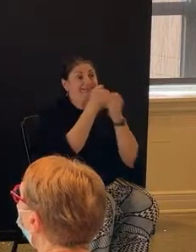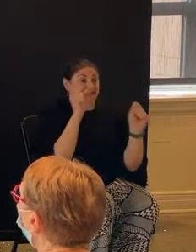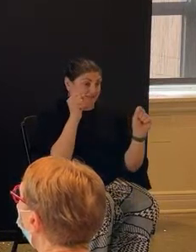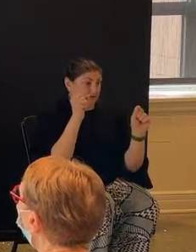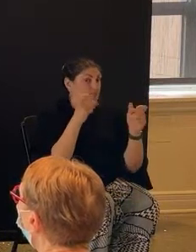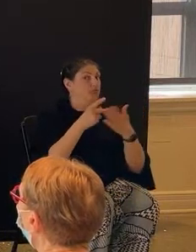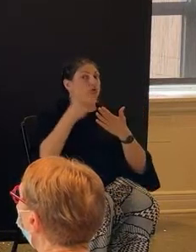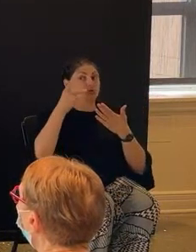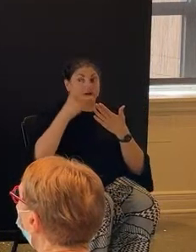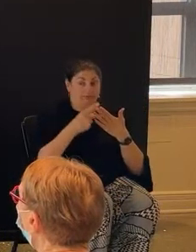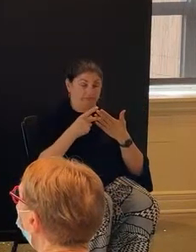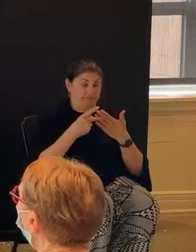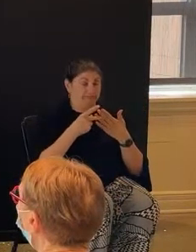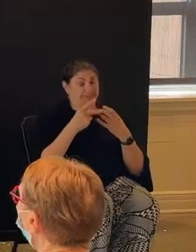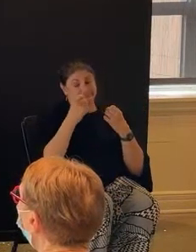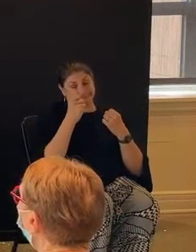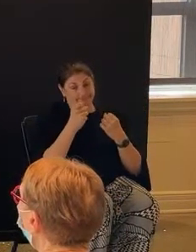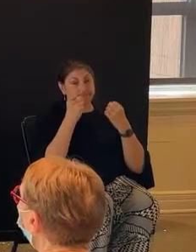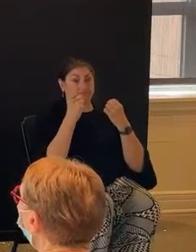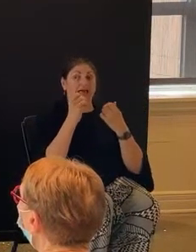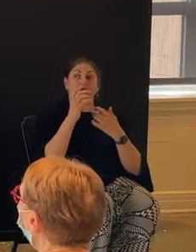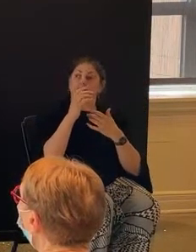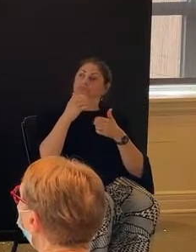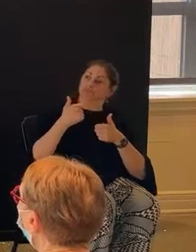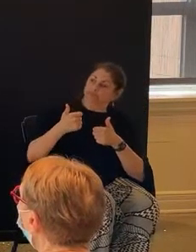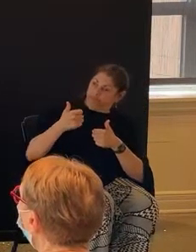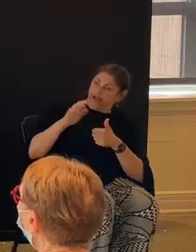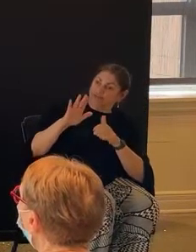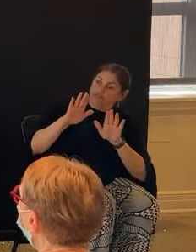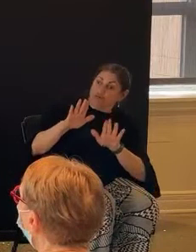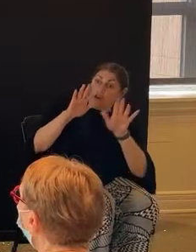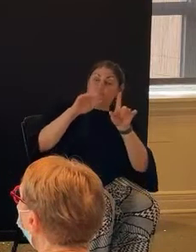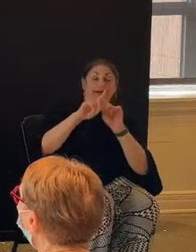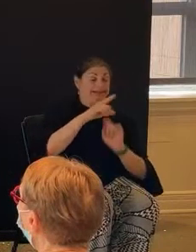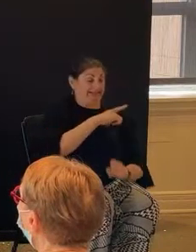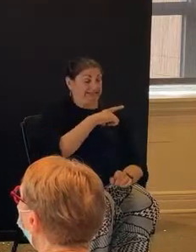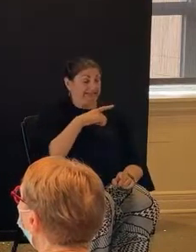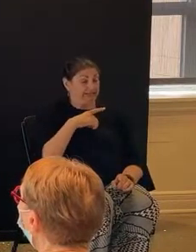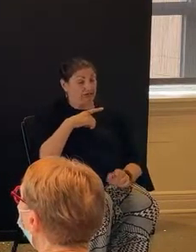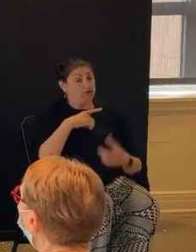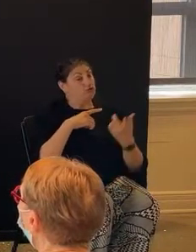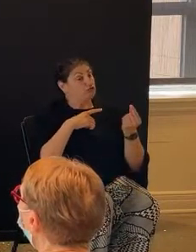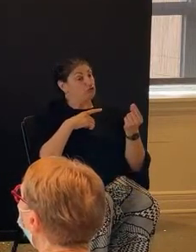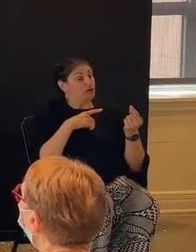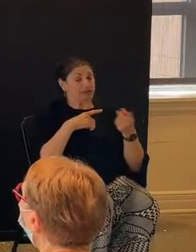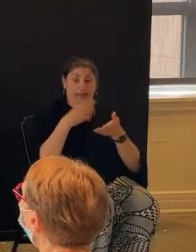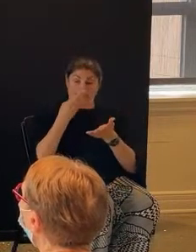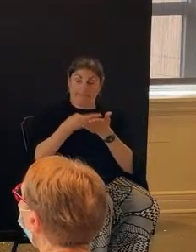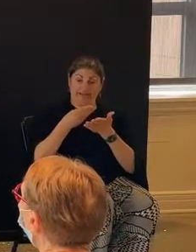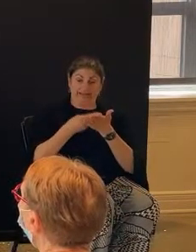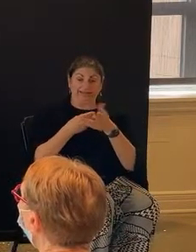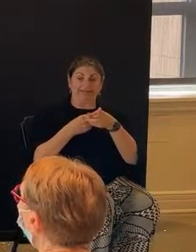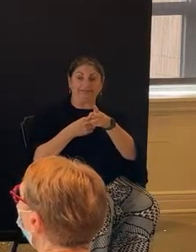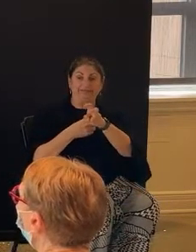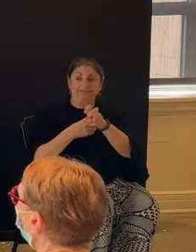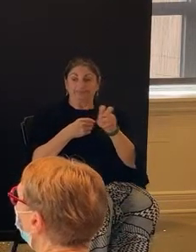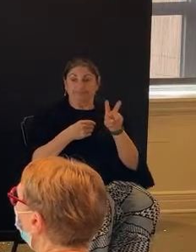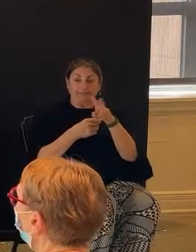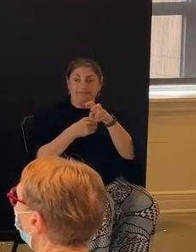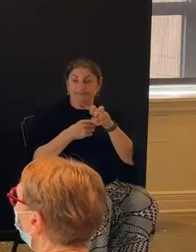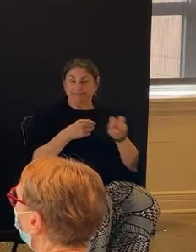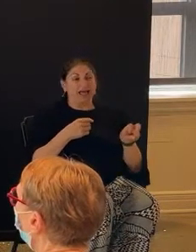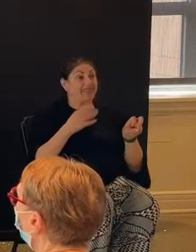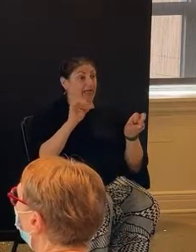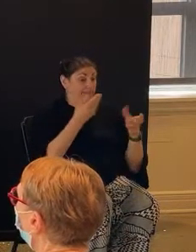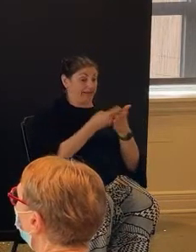And so that's great, but the legislature is already whittling away at the money appropriated for it. So the